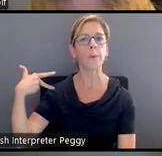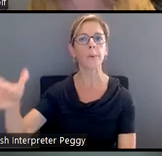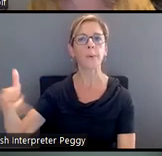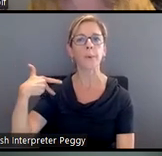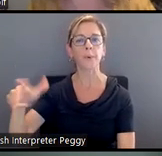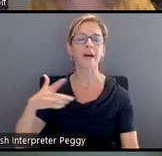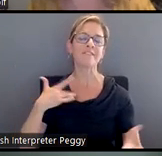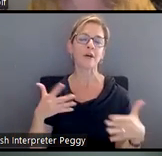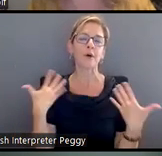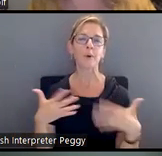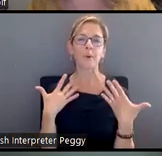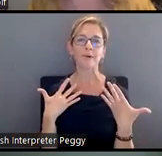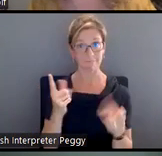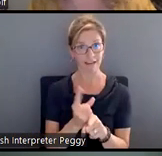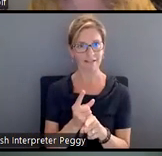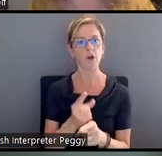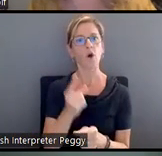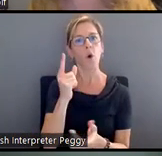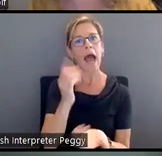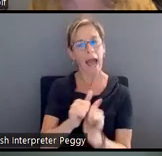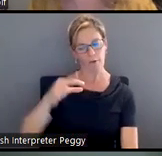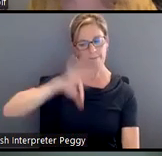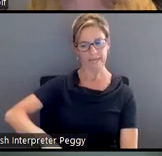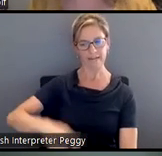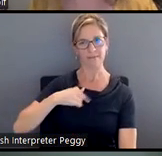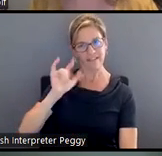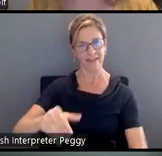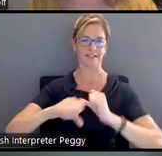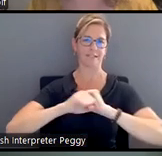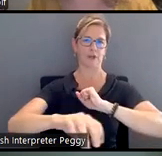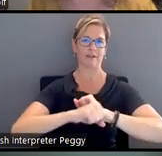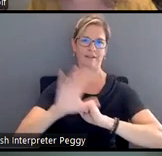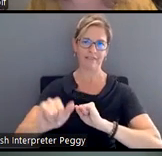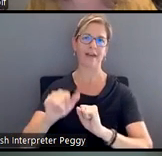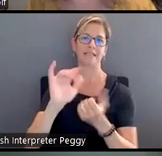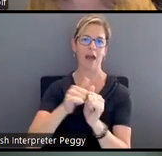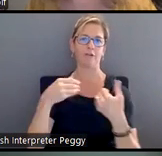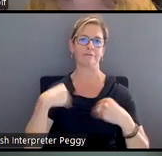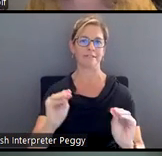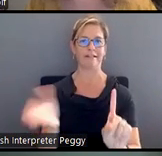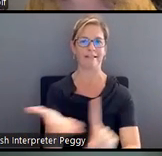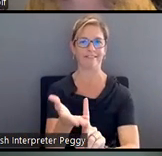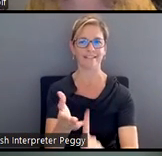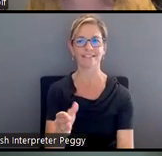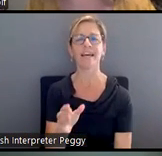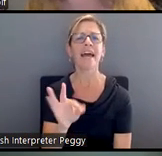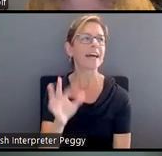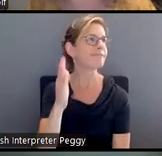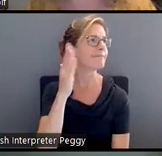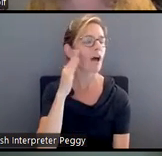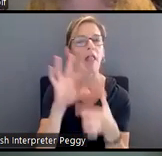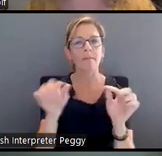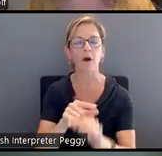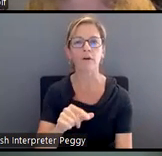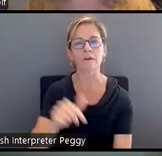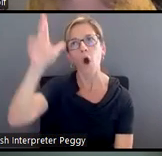hot and humid and sticky to feeling very comfortable. So if I go to the store to buy a fan and you say, okay, we have this many BTUs and this many horsepower